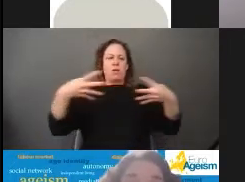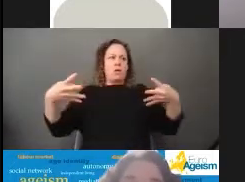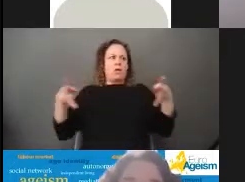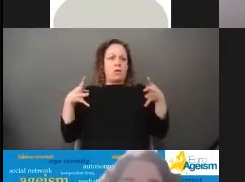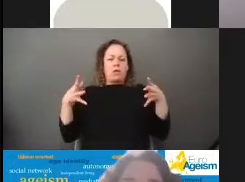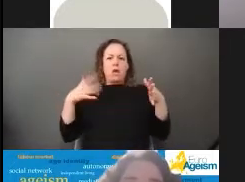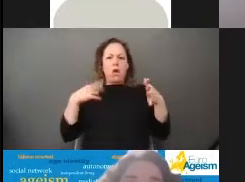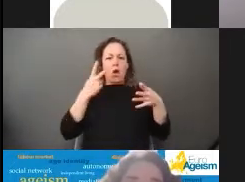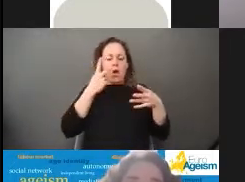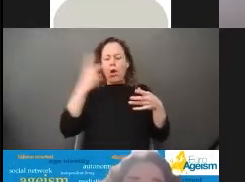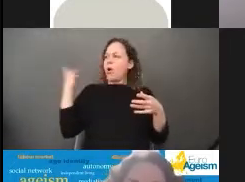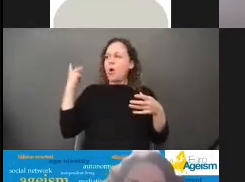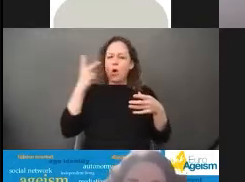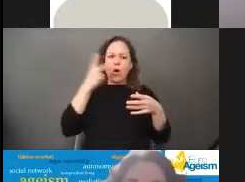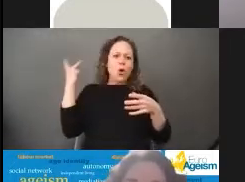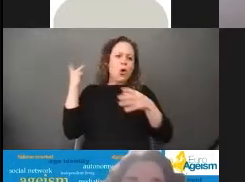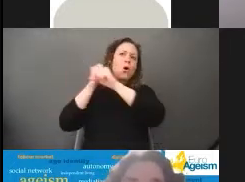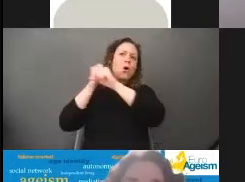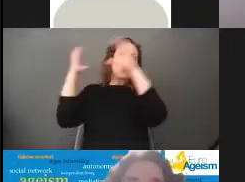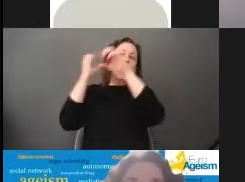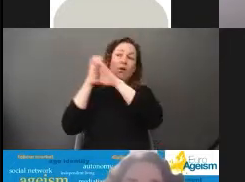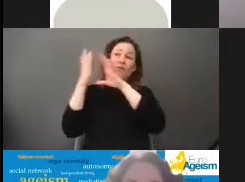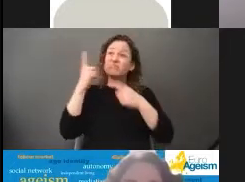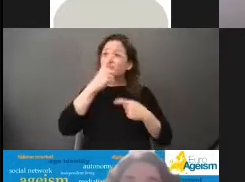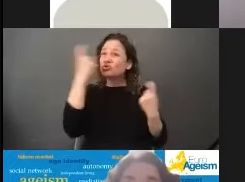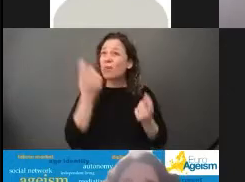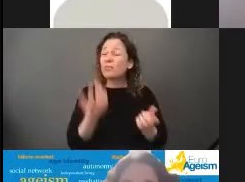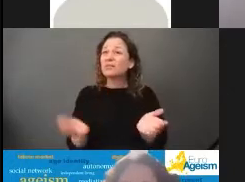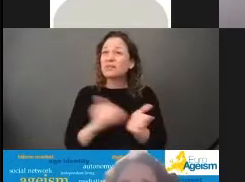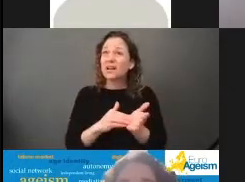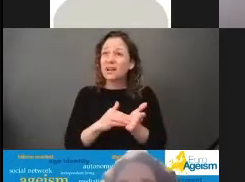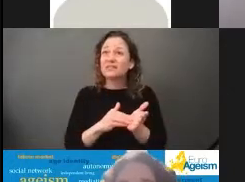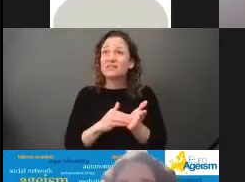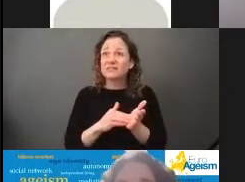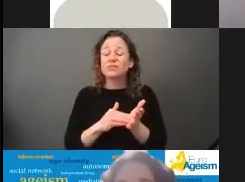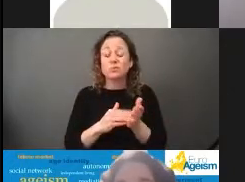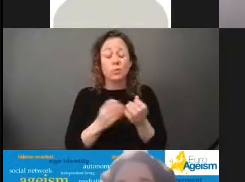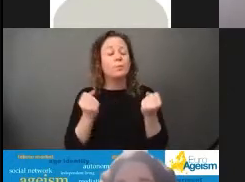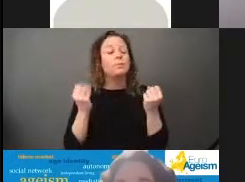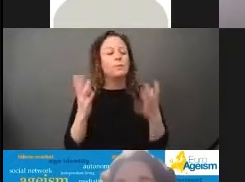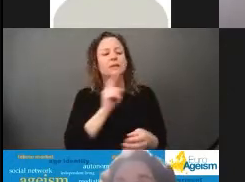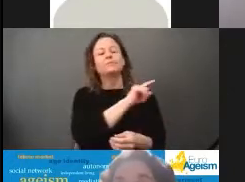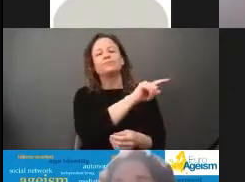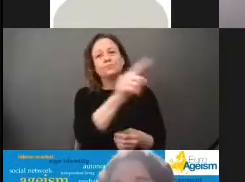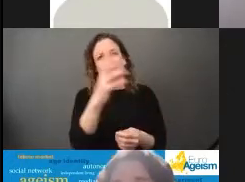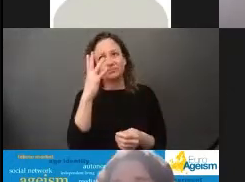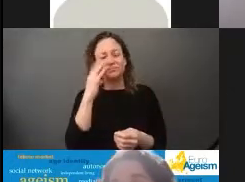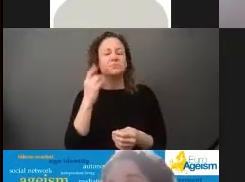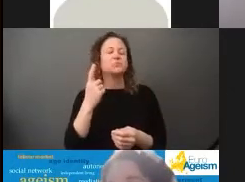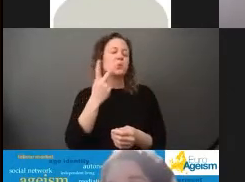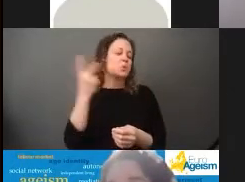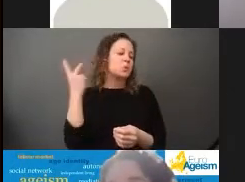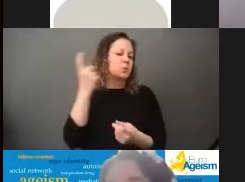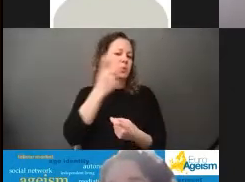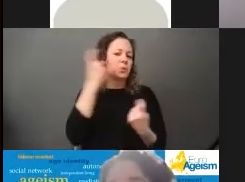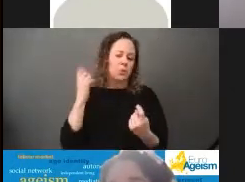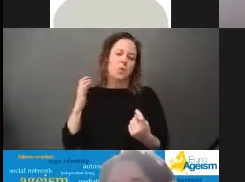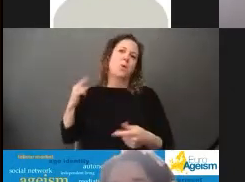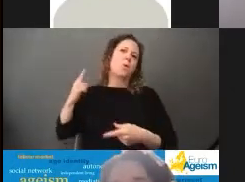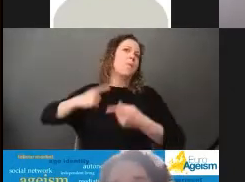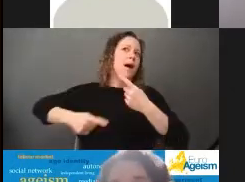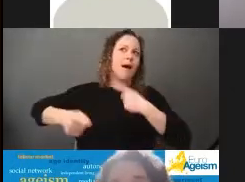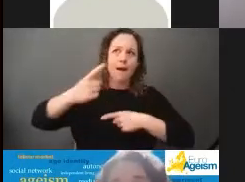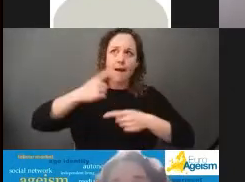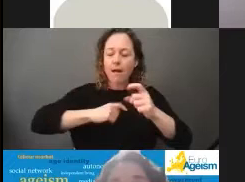many parallels between their experiences during the pandemic and their past experiences in the Holocaust and in other